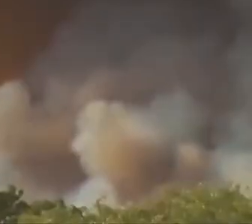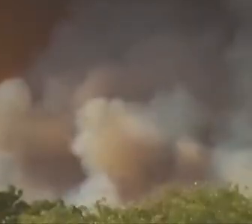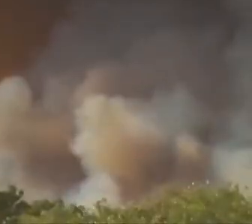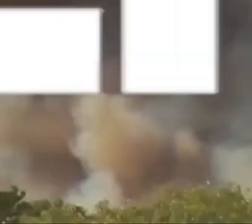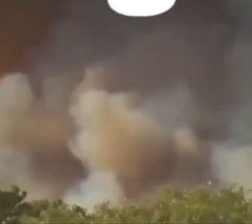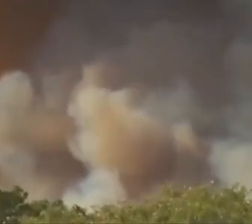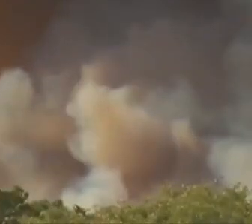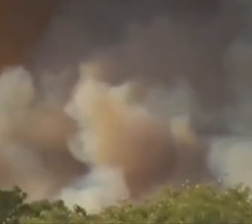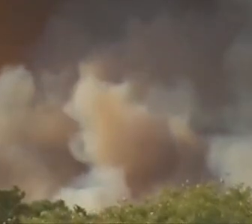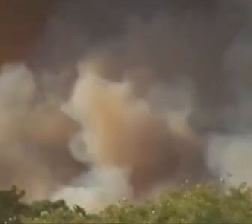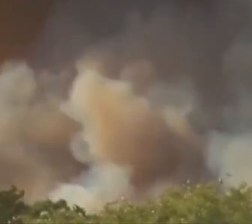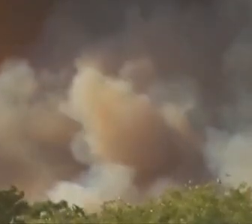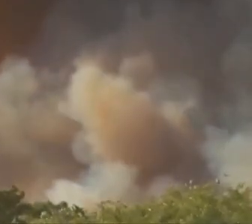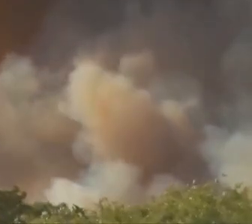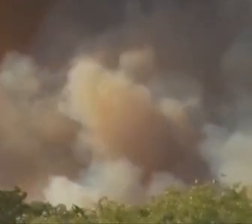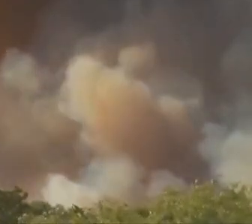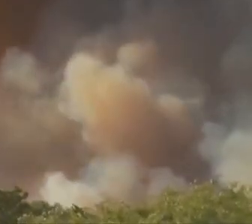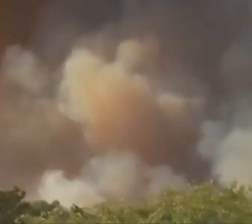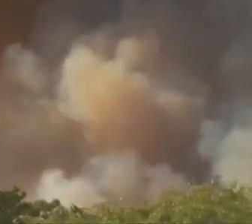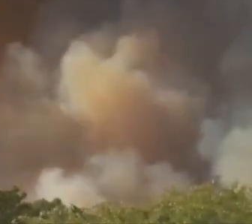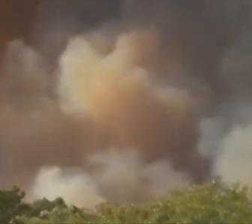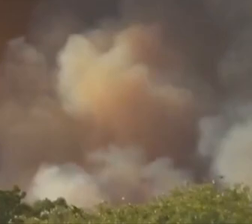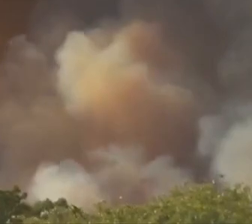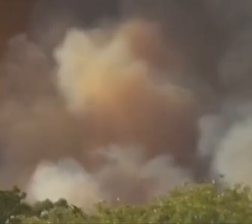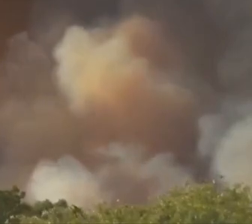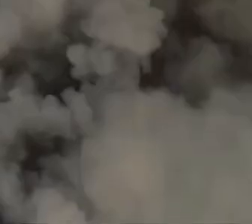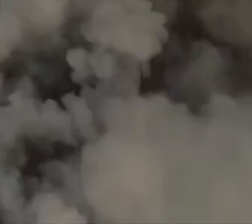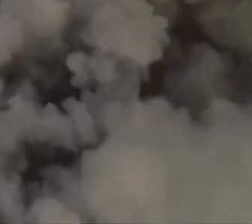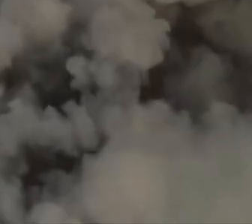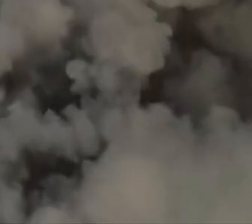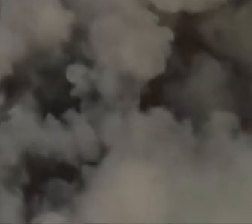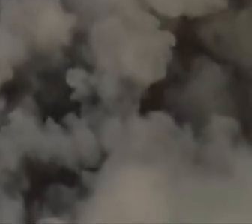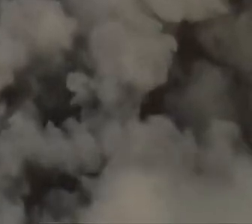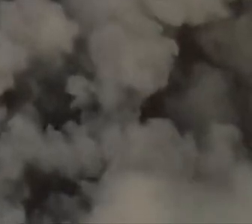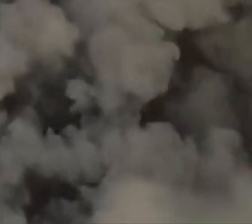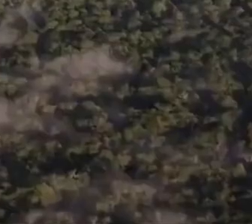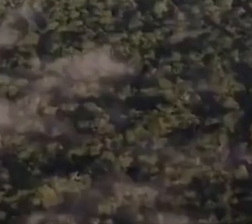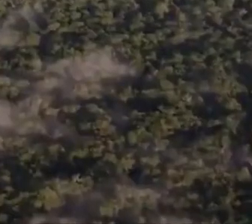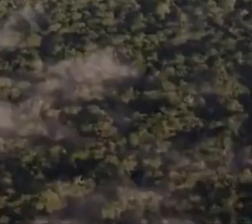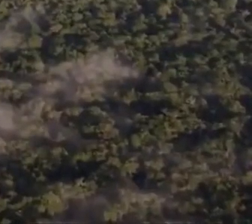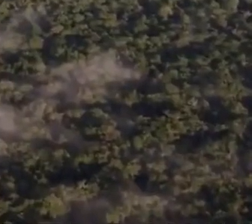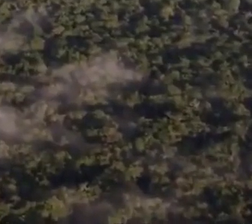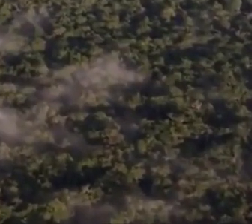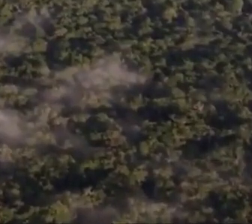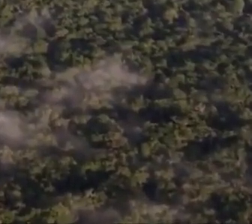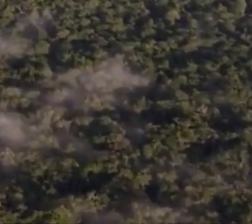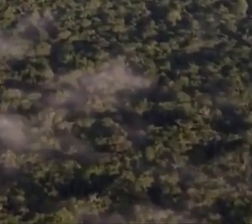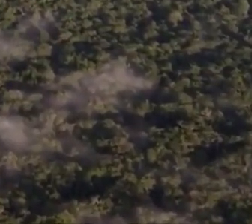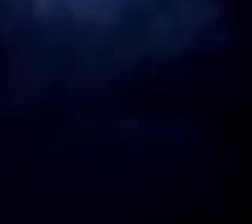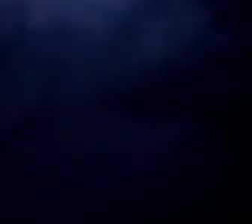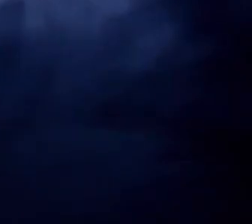Dems' global reach can have a profound impact. In Europe today, via Lib Dem European Group and